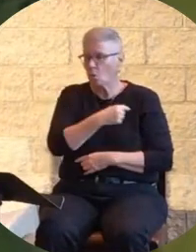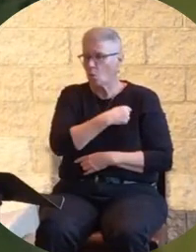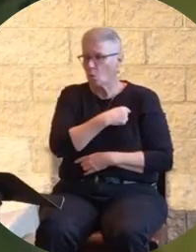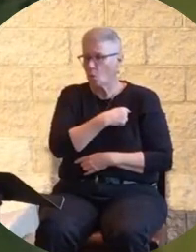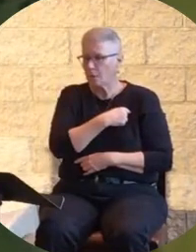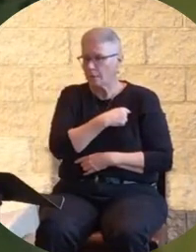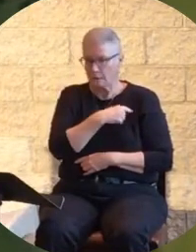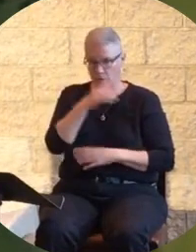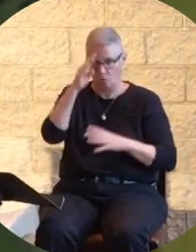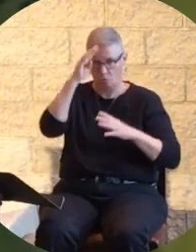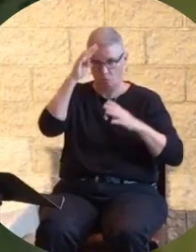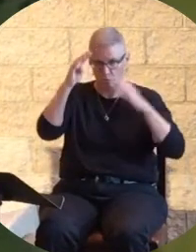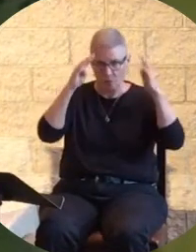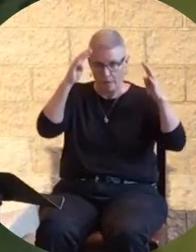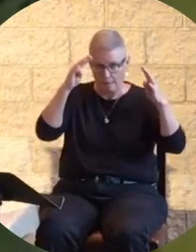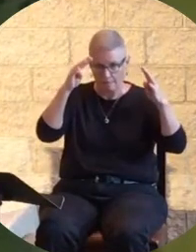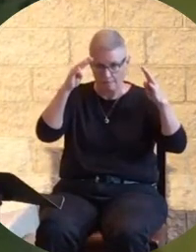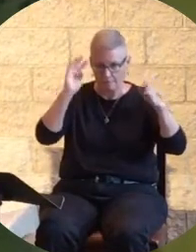our world.